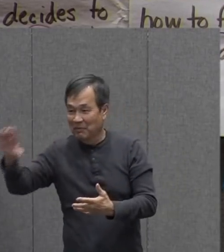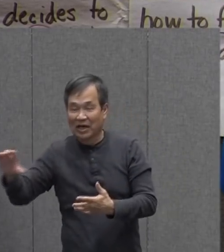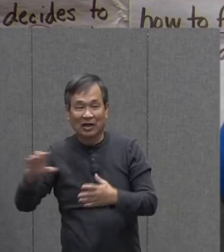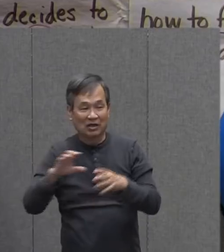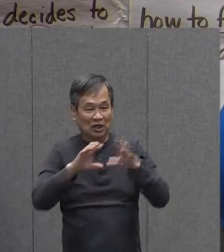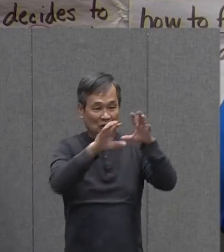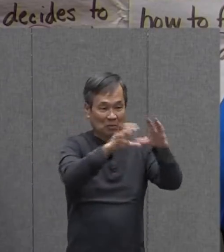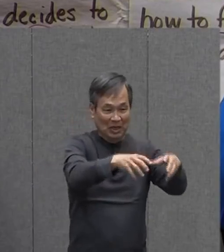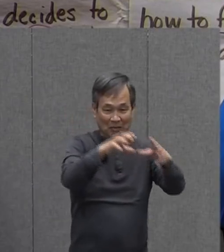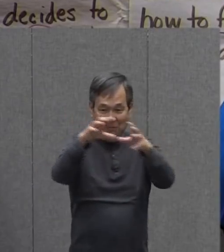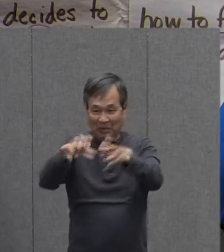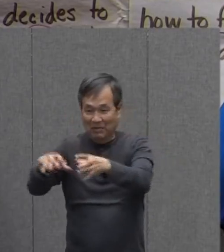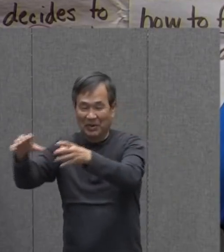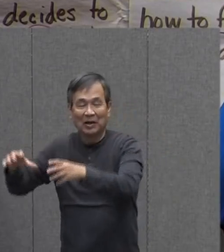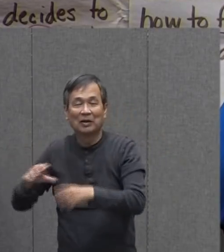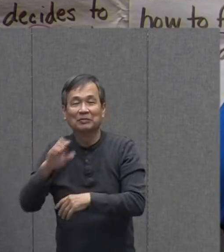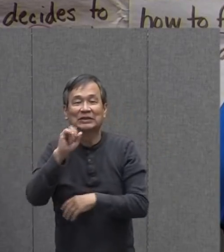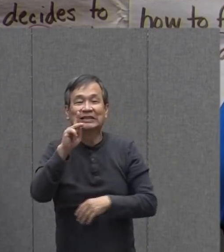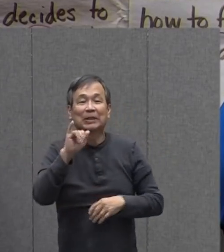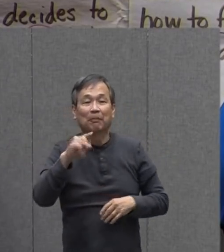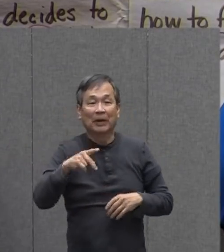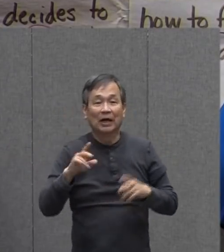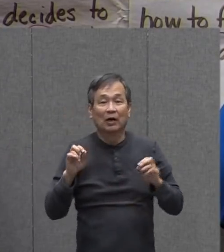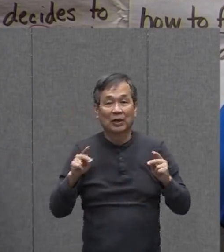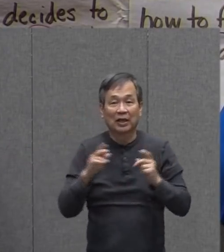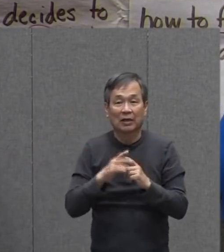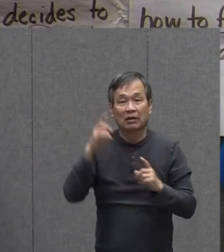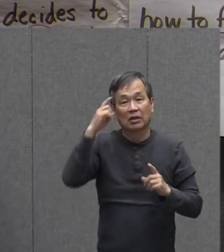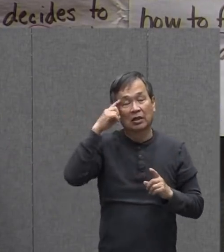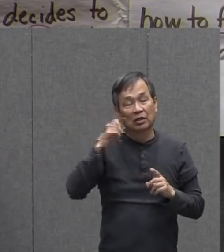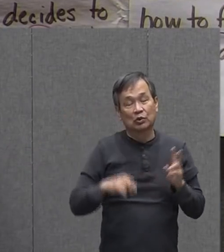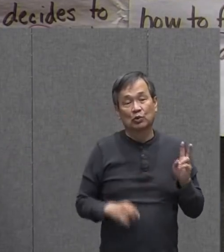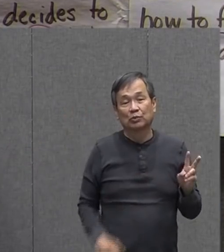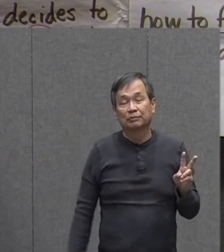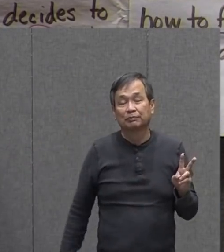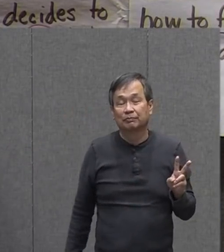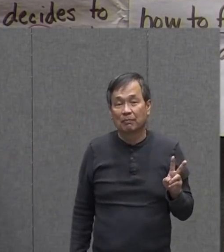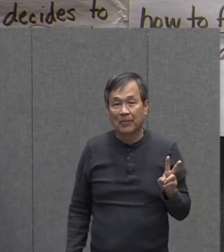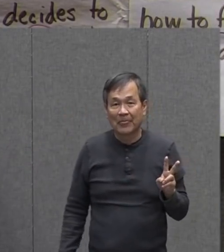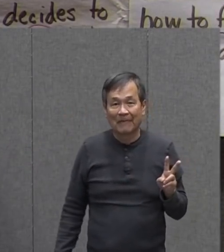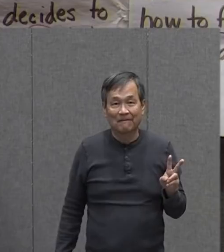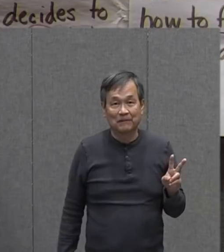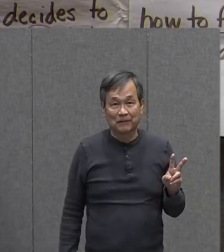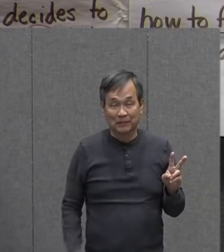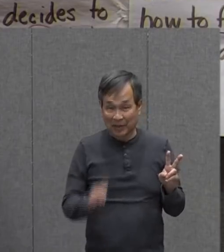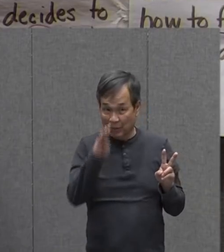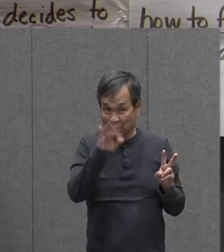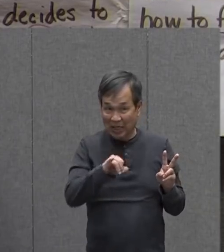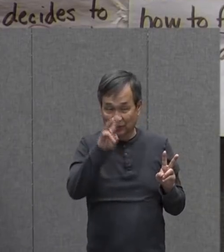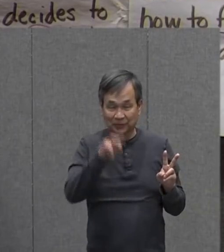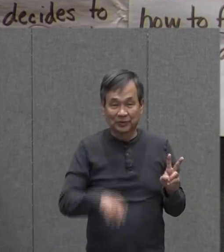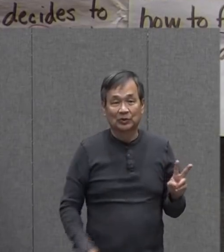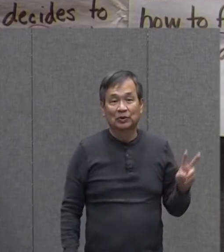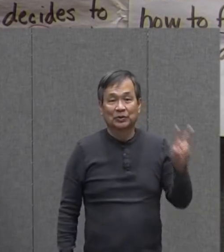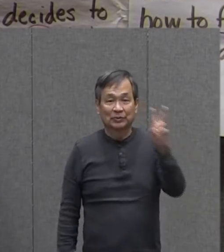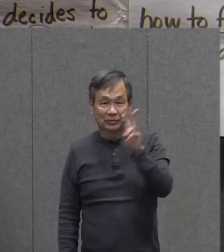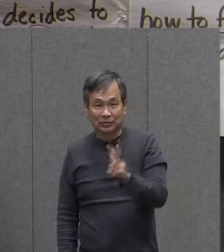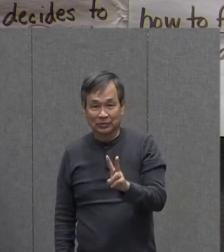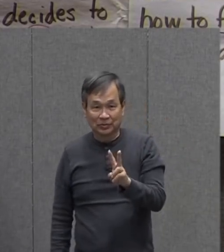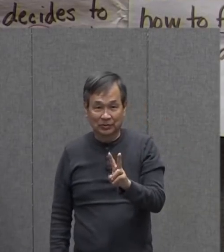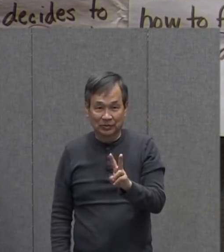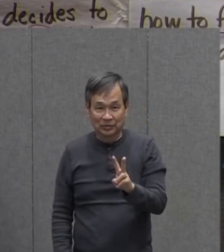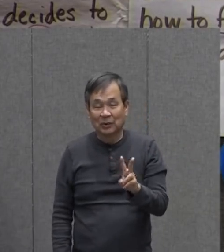we adding the same number over and over again? Or that multiple of that number? No, we're not. So this would not